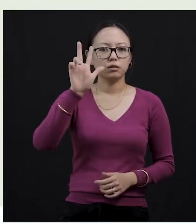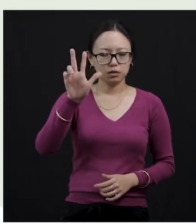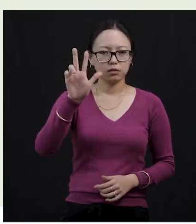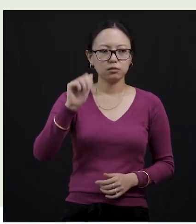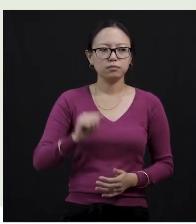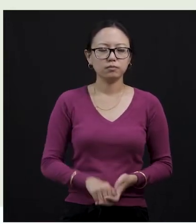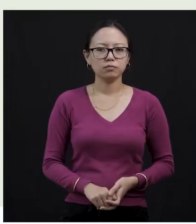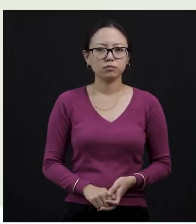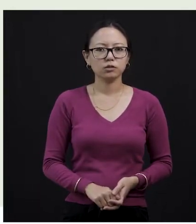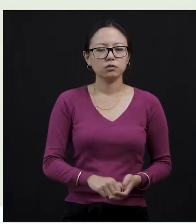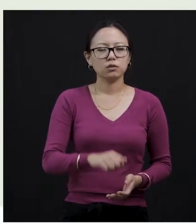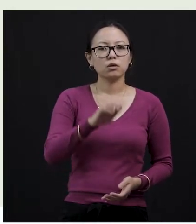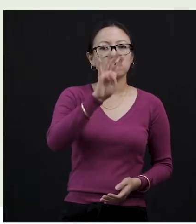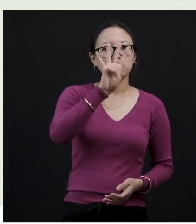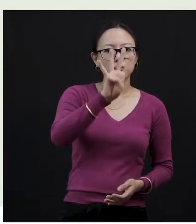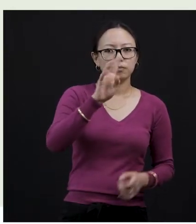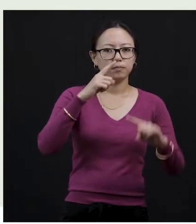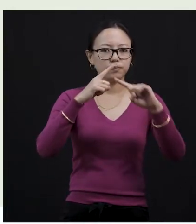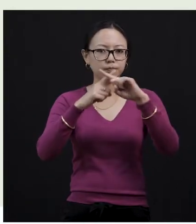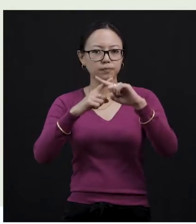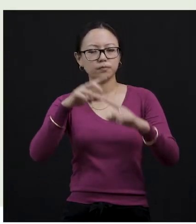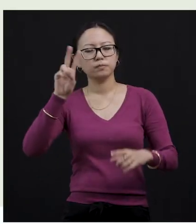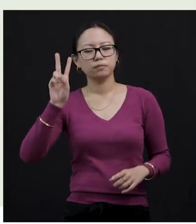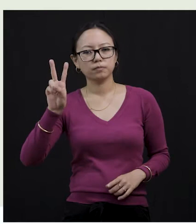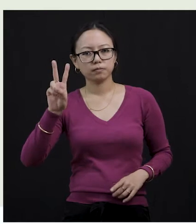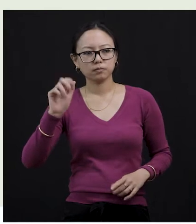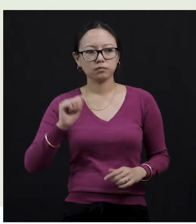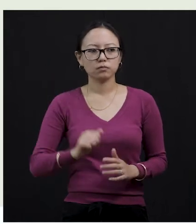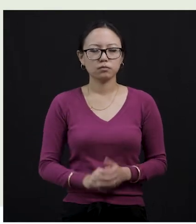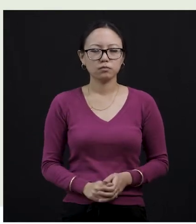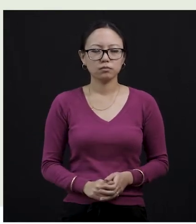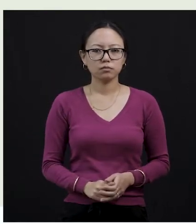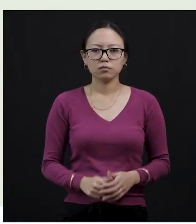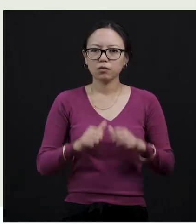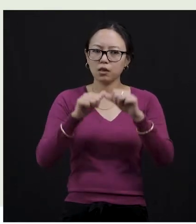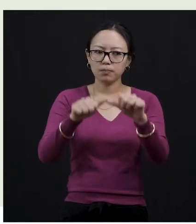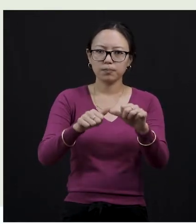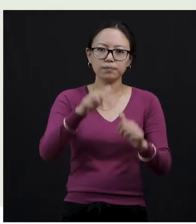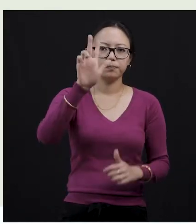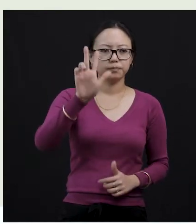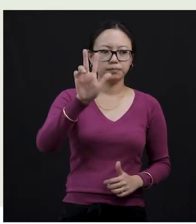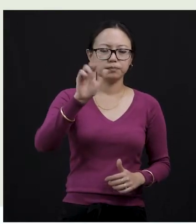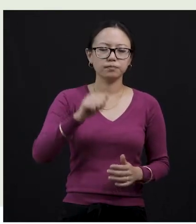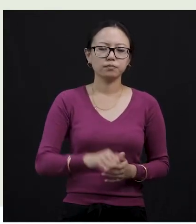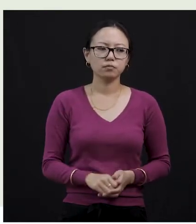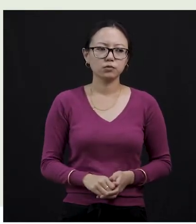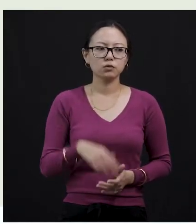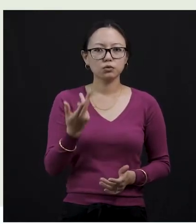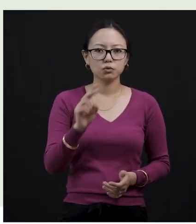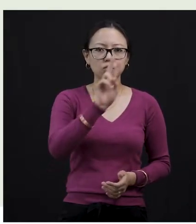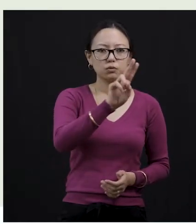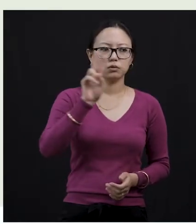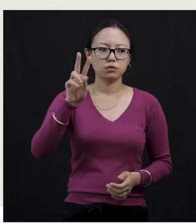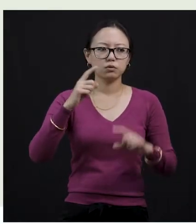8, right? Again, you have 4 into 2. You have 8, right?